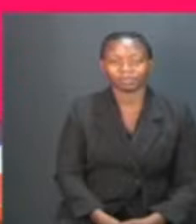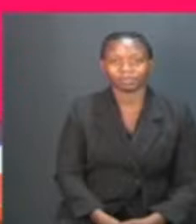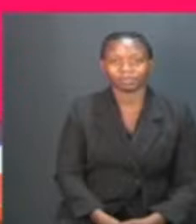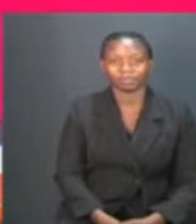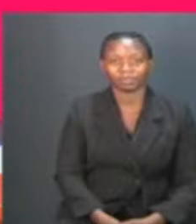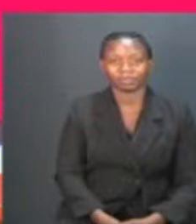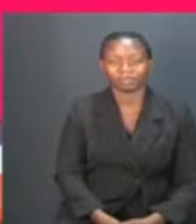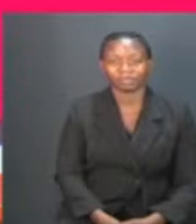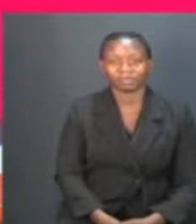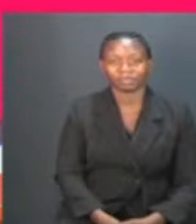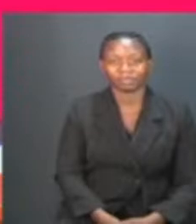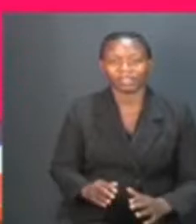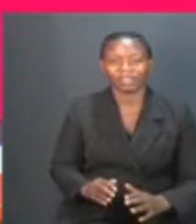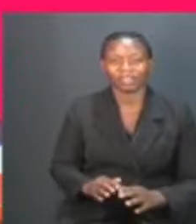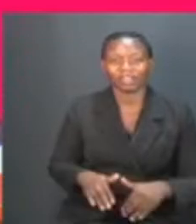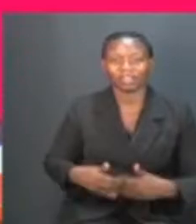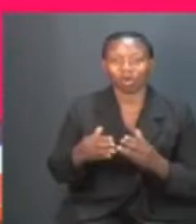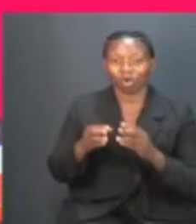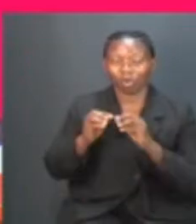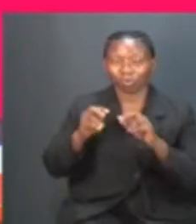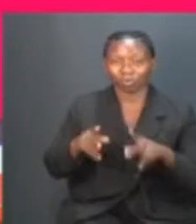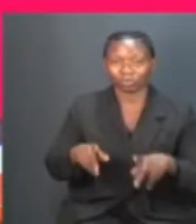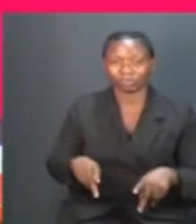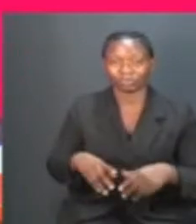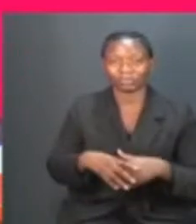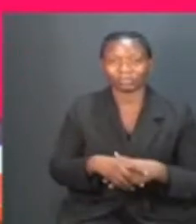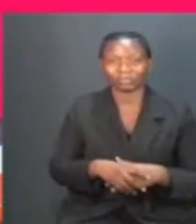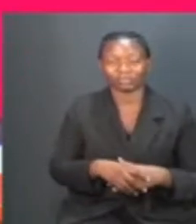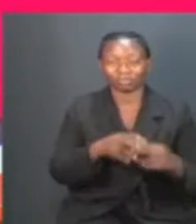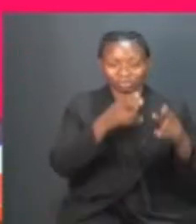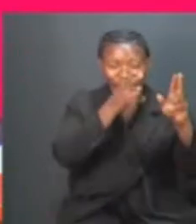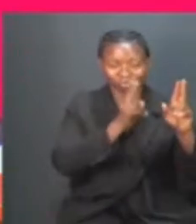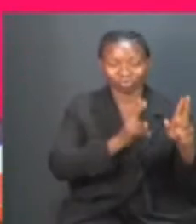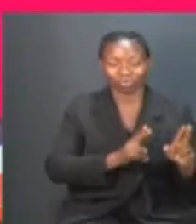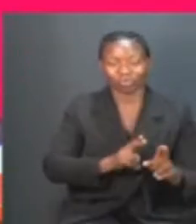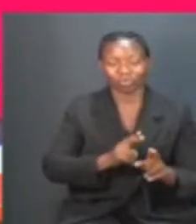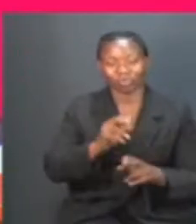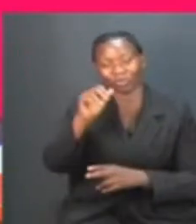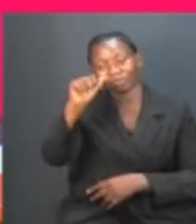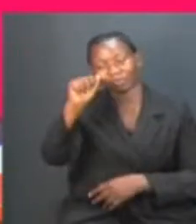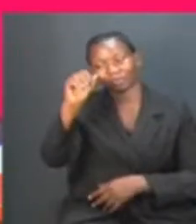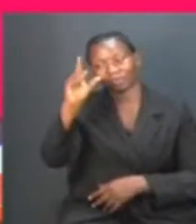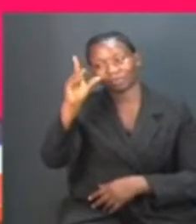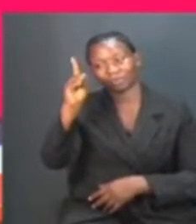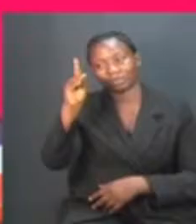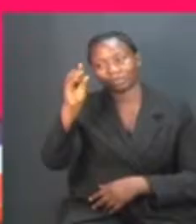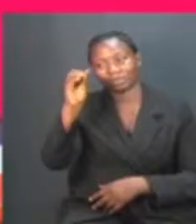Now I give the floor to Honorable Azika Dongo.